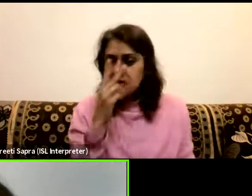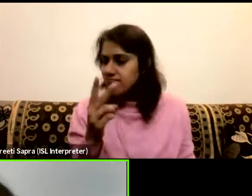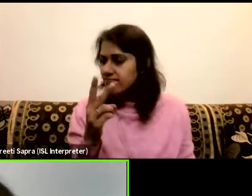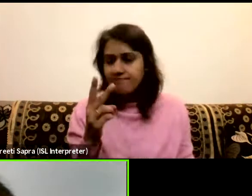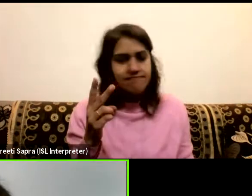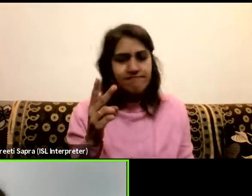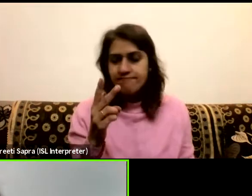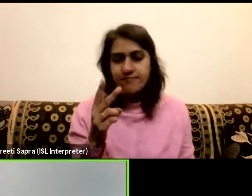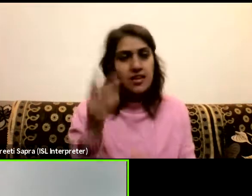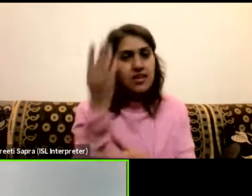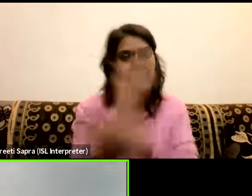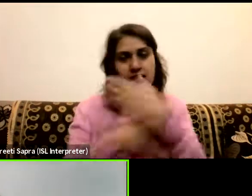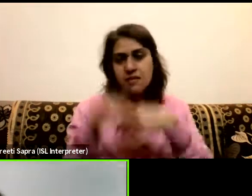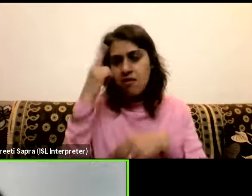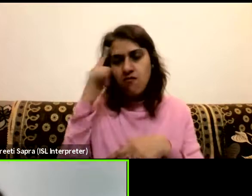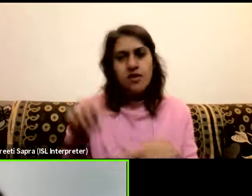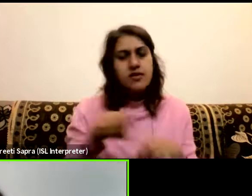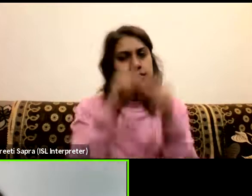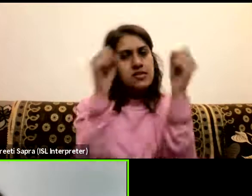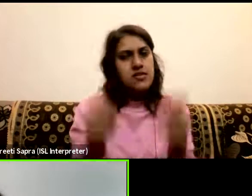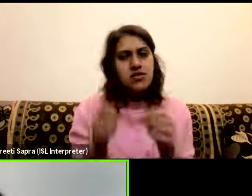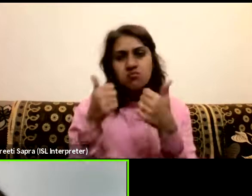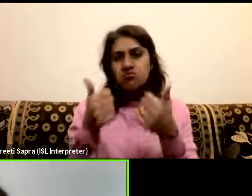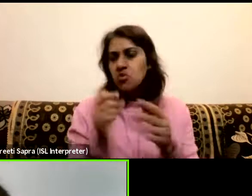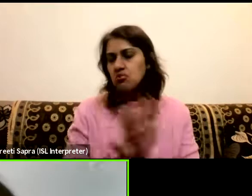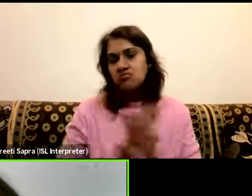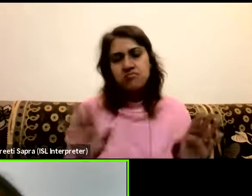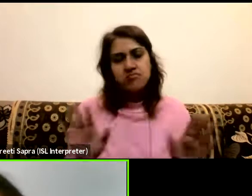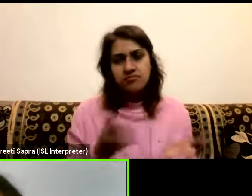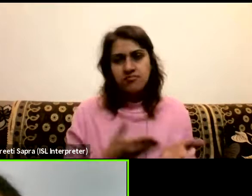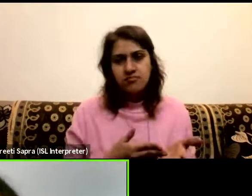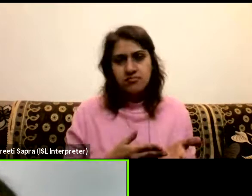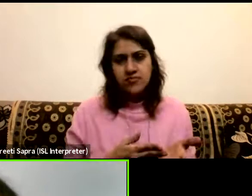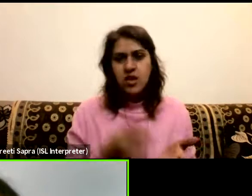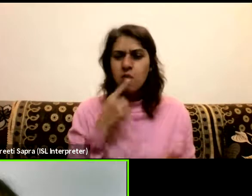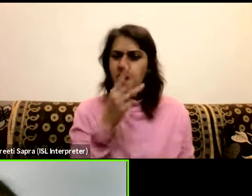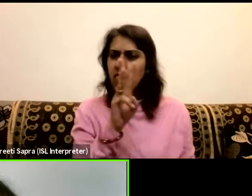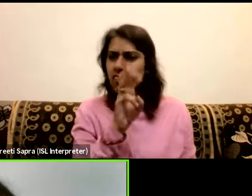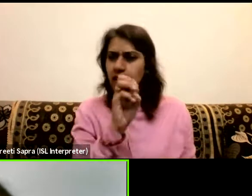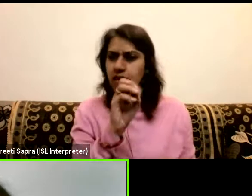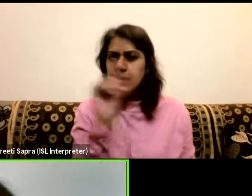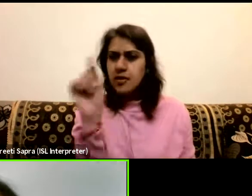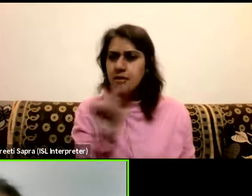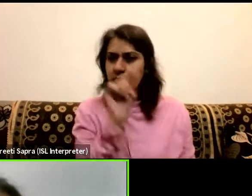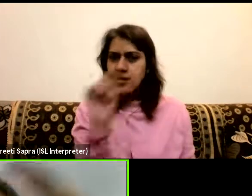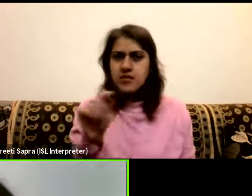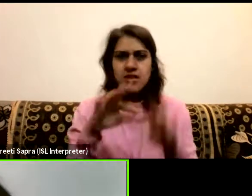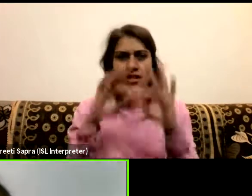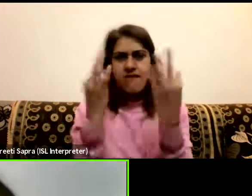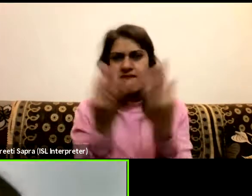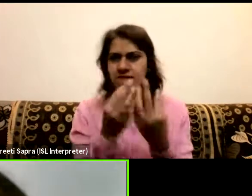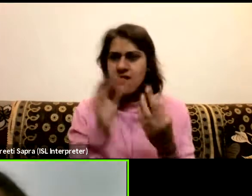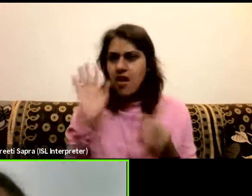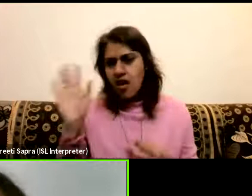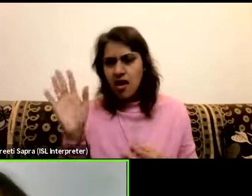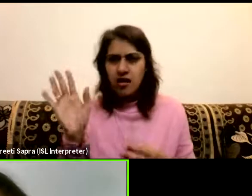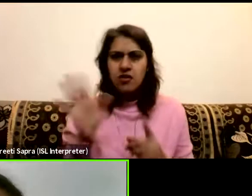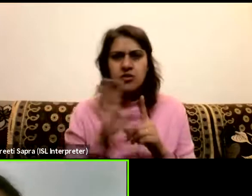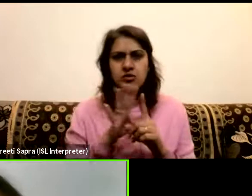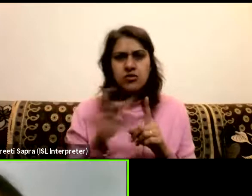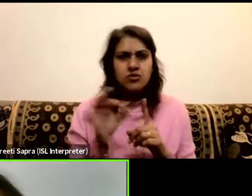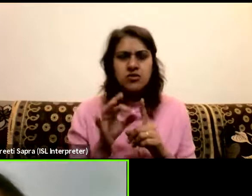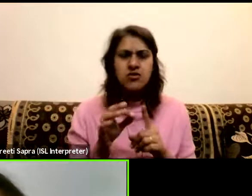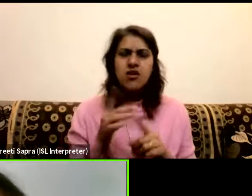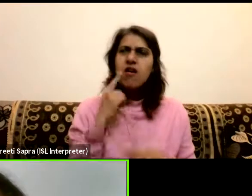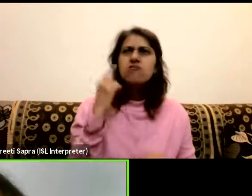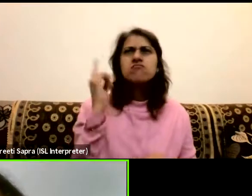with disabilities. In our study, we found that roughly 30% of the families, and this was just like a random sample from